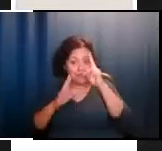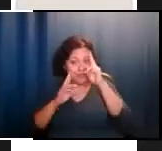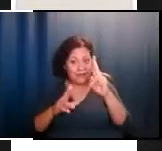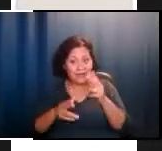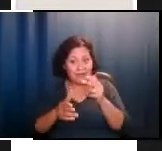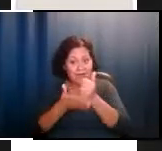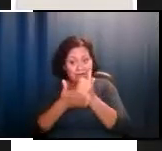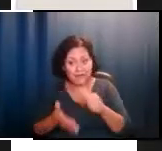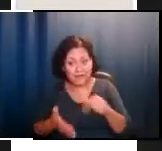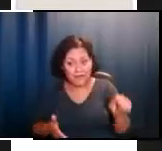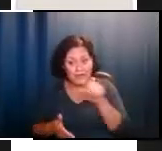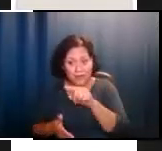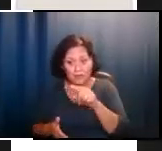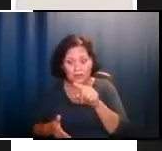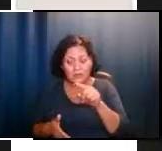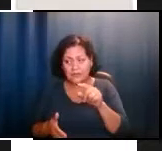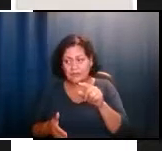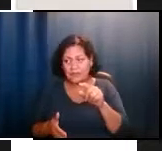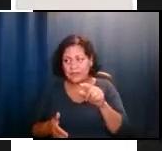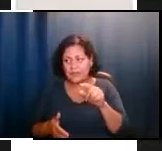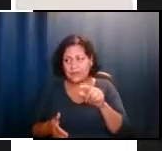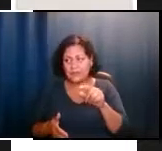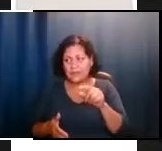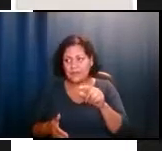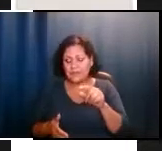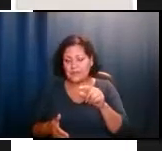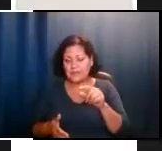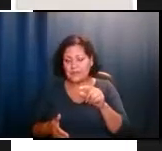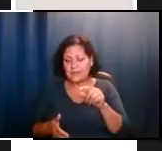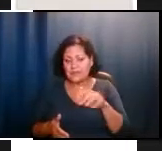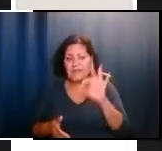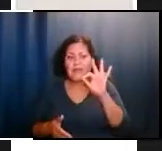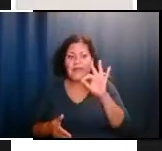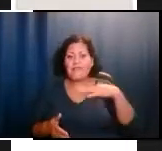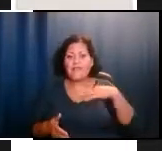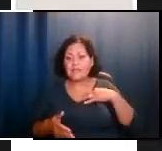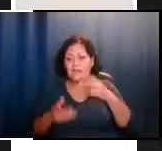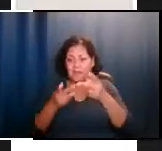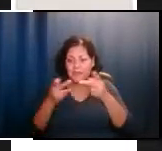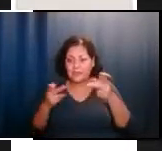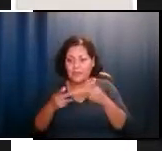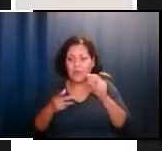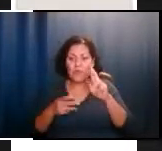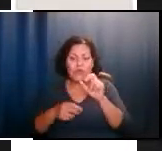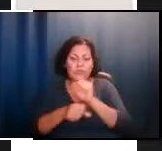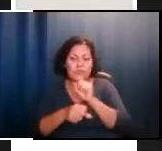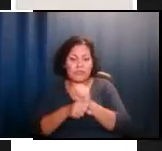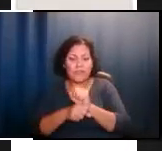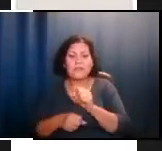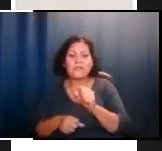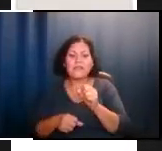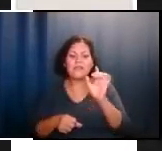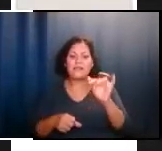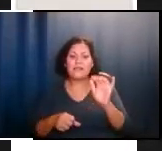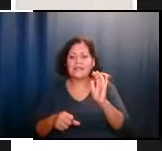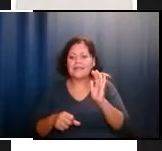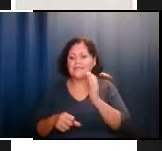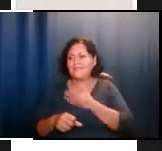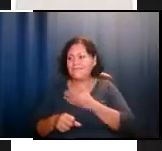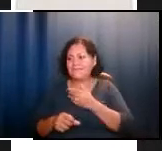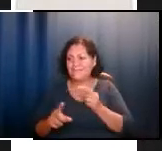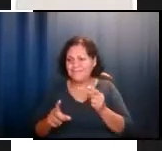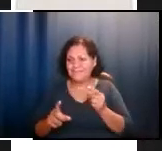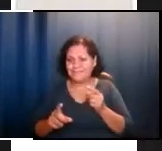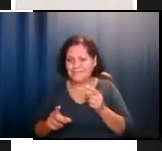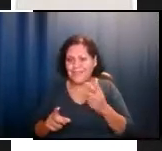those find volunteer positions or jobs, right? So that's what we're all about. And I have said